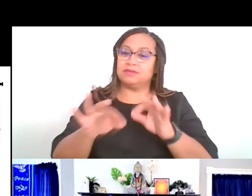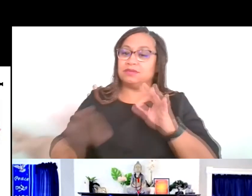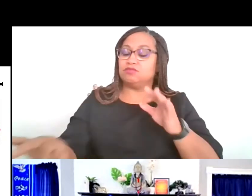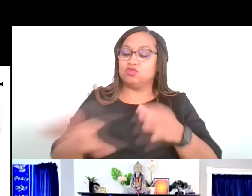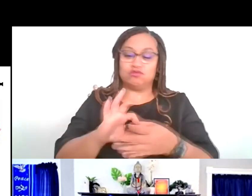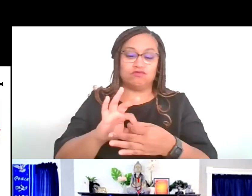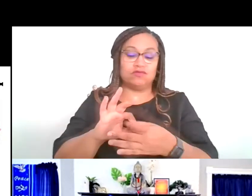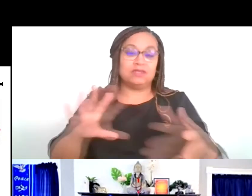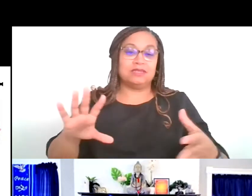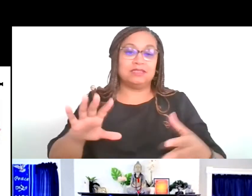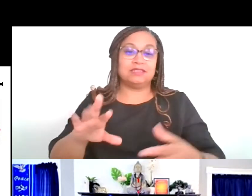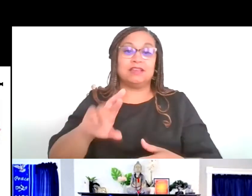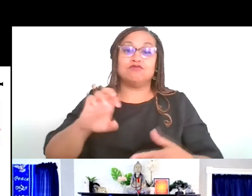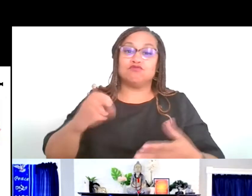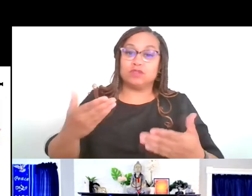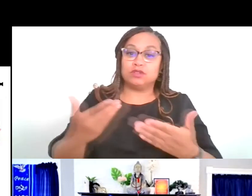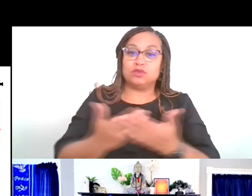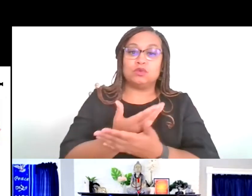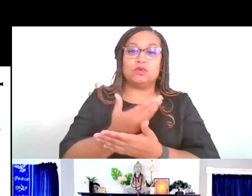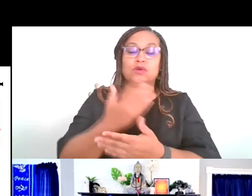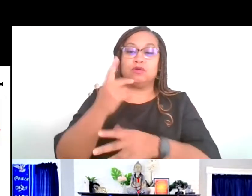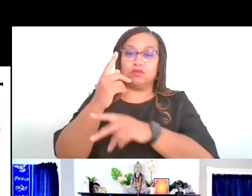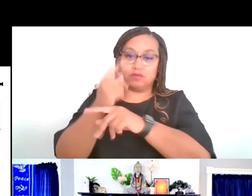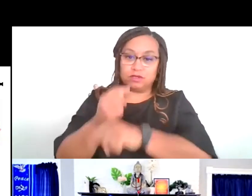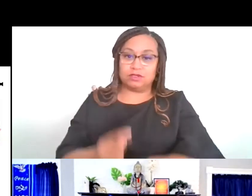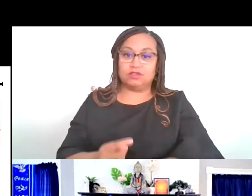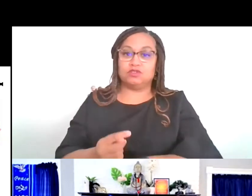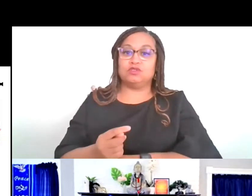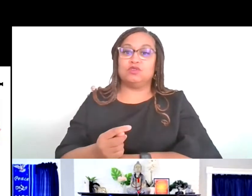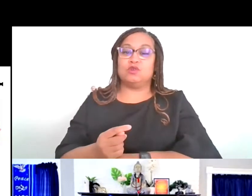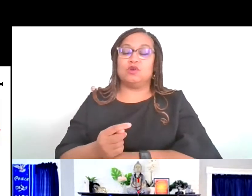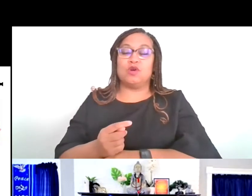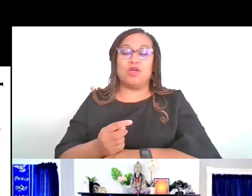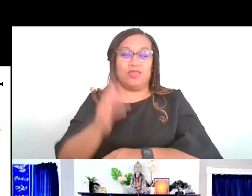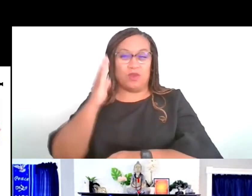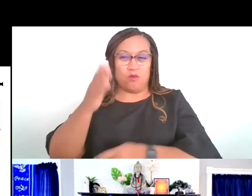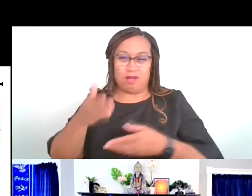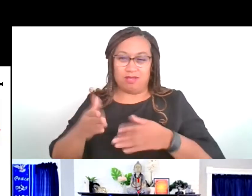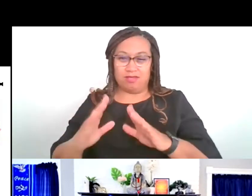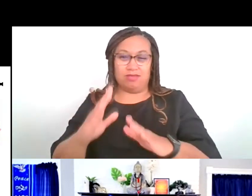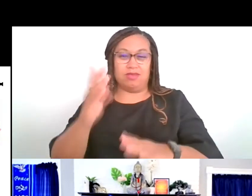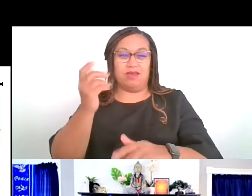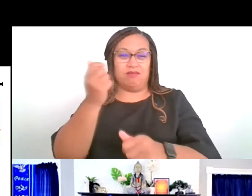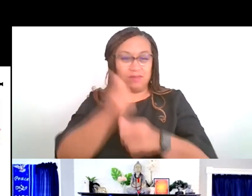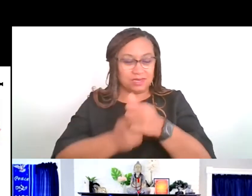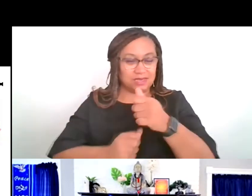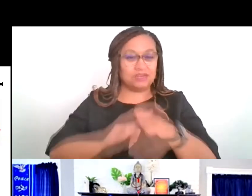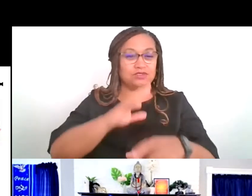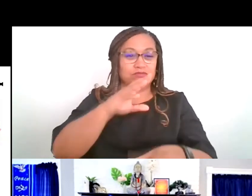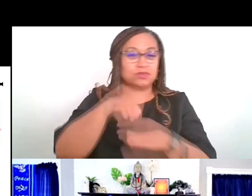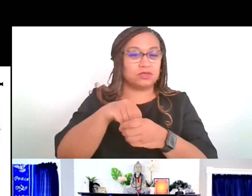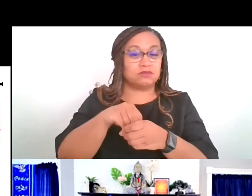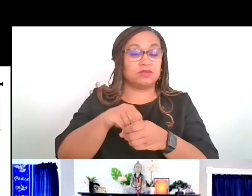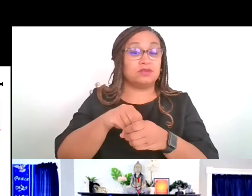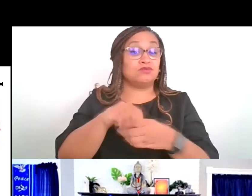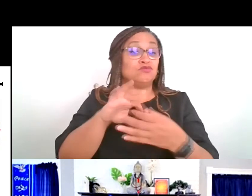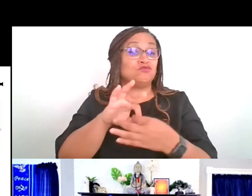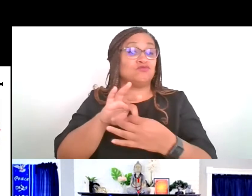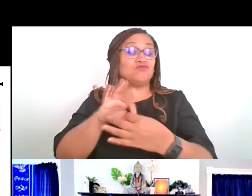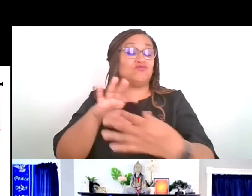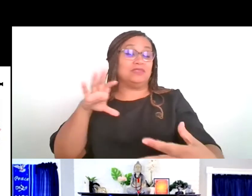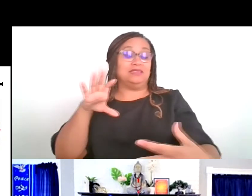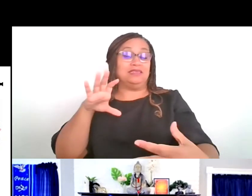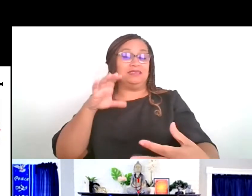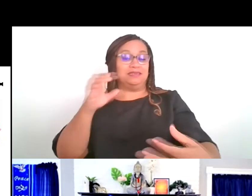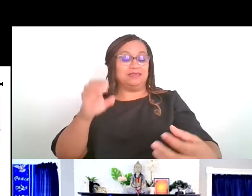to allow each of the participants to release the emotional charge